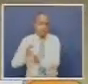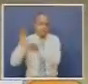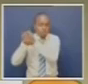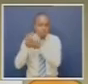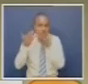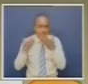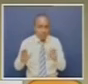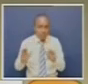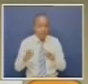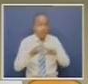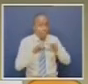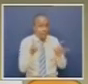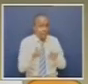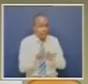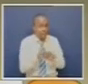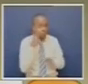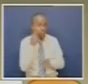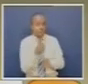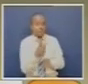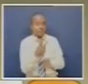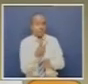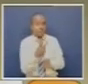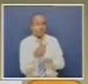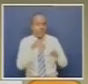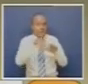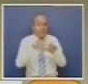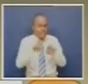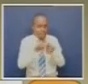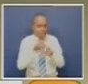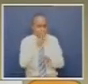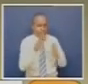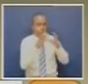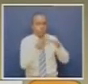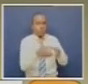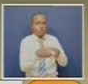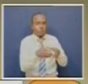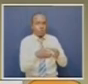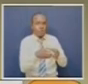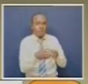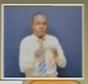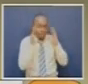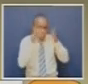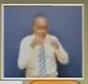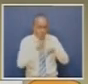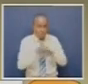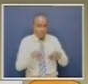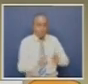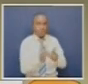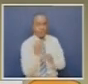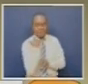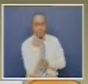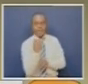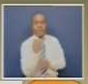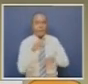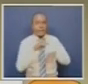Jubilee. On the other hand, you are seeing that within the same court, they are cannibalizing themselves. Just the other day, they were